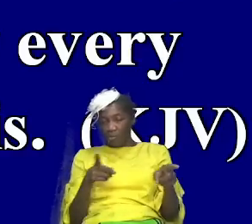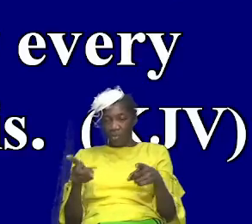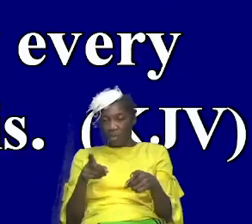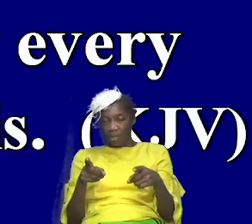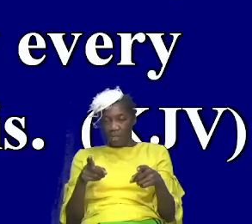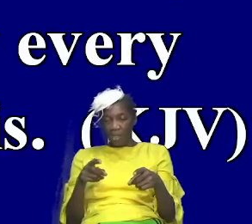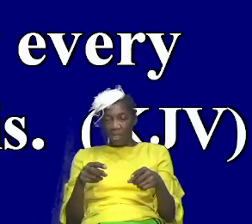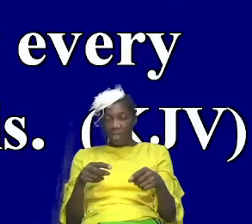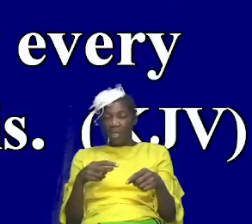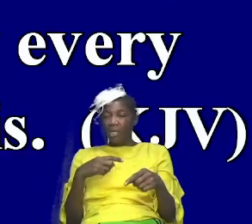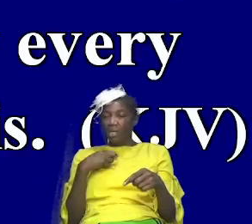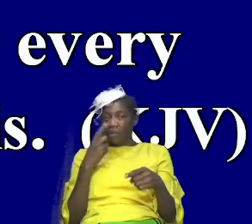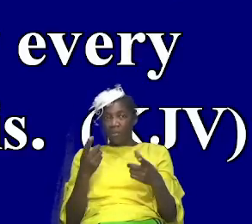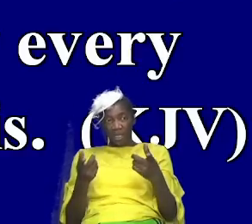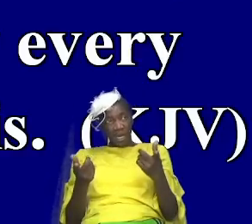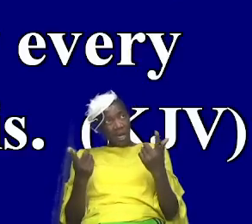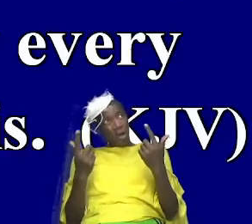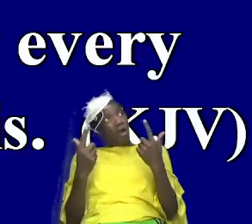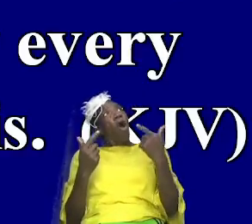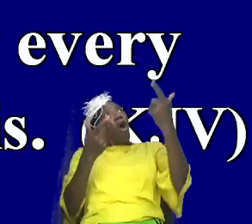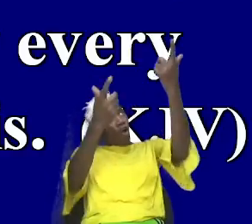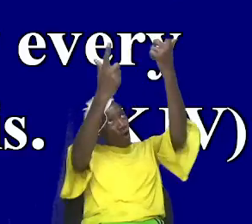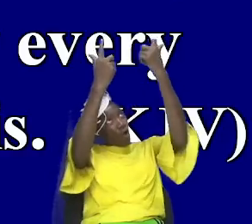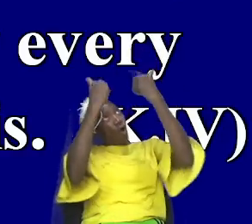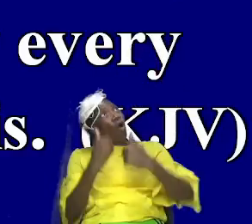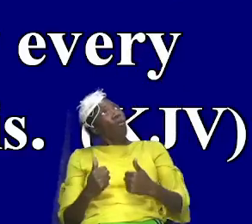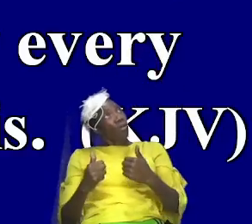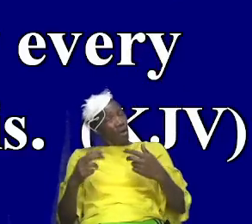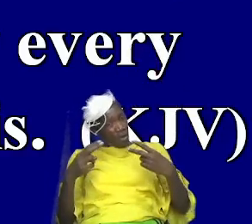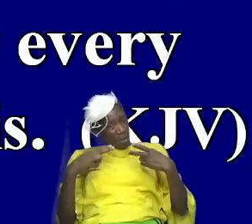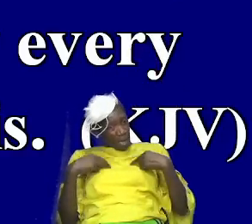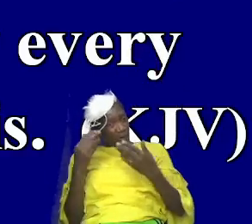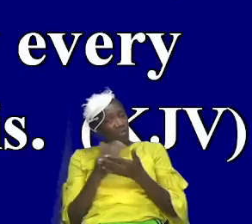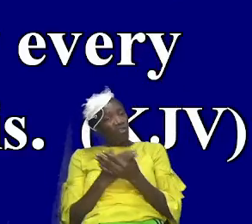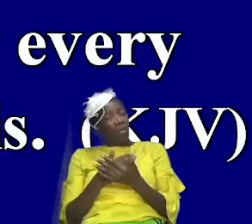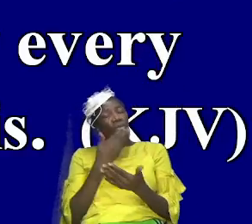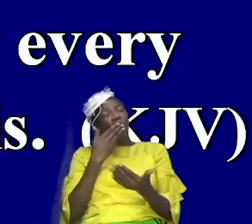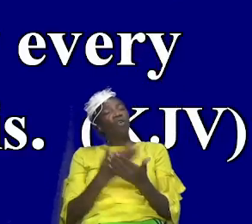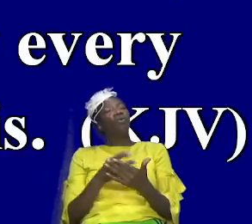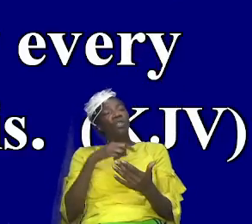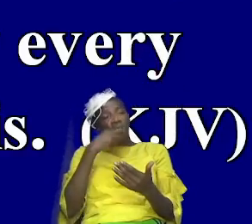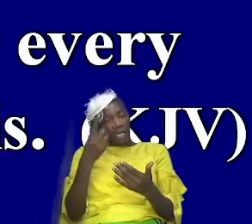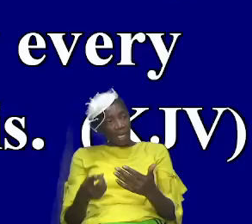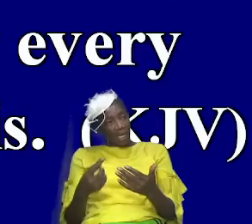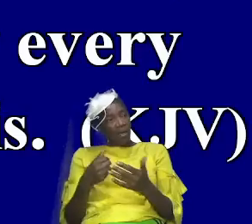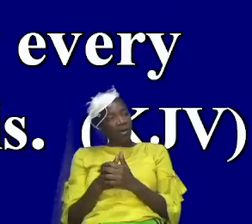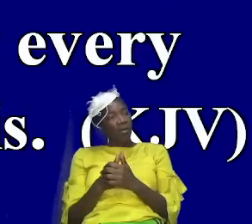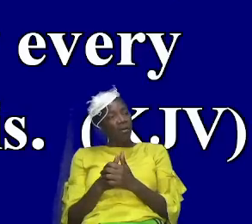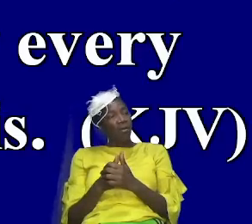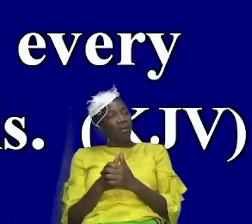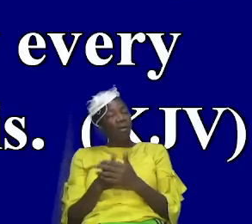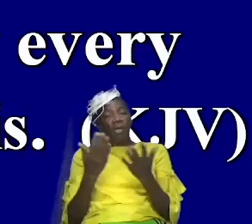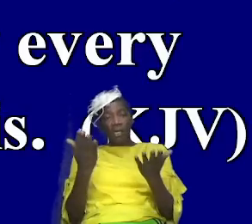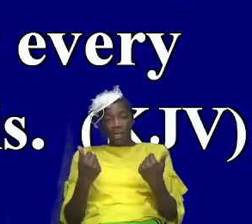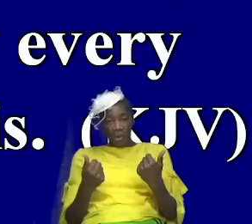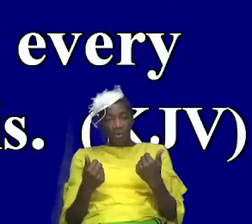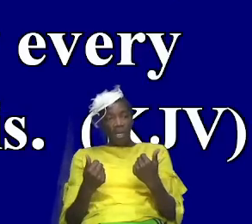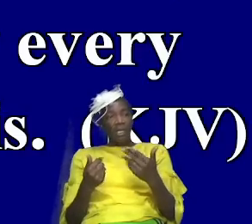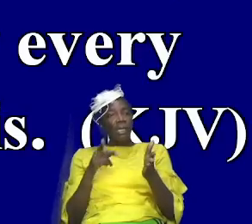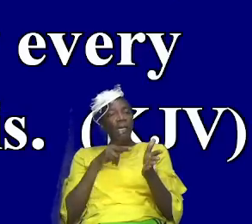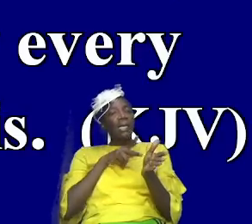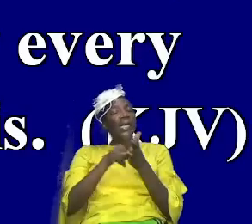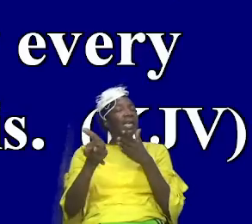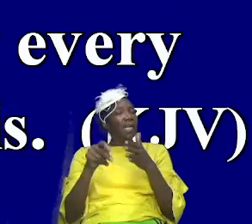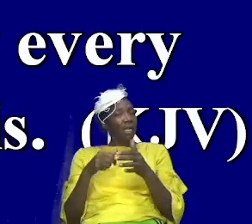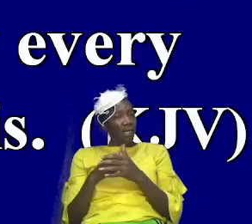them come and say, come down, Nehemiah, I have something good to tell you. Come down from that, no? And let me tell you something. You know what they wanted to do? Kill him.